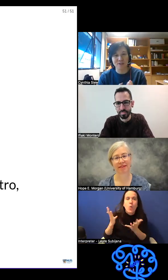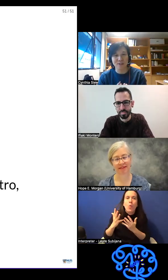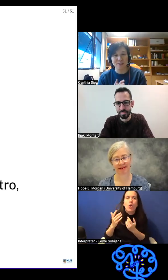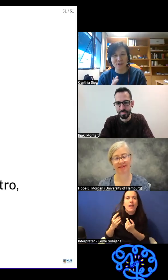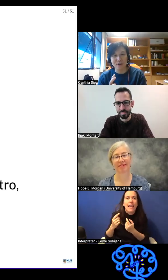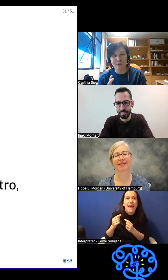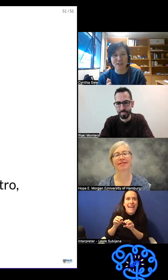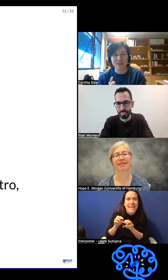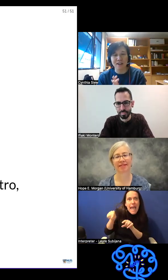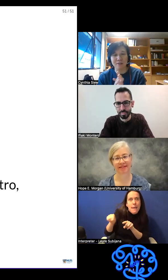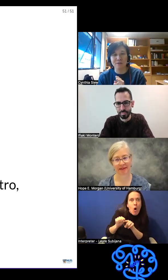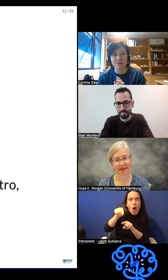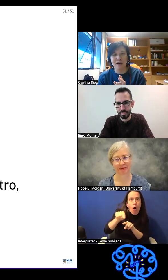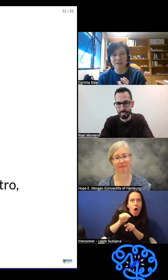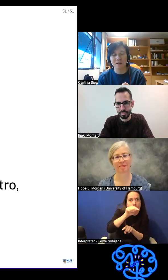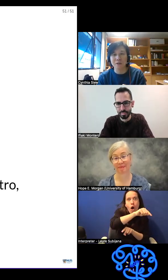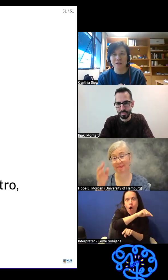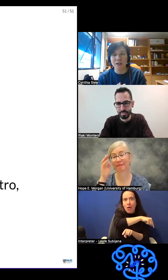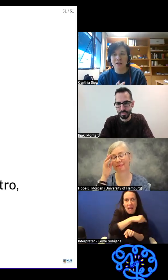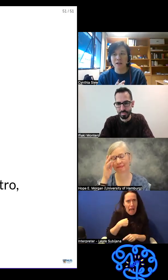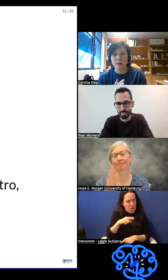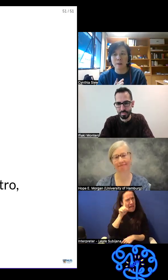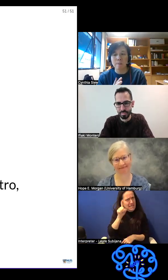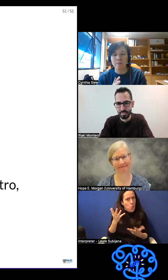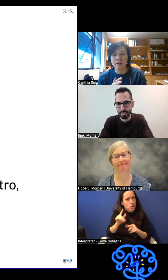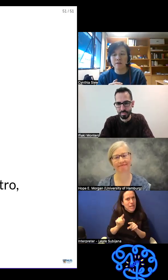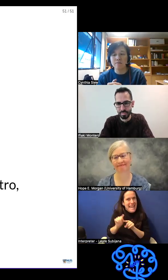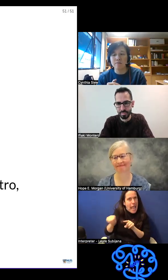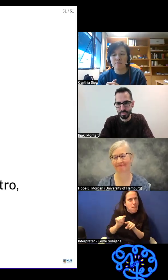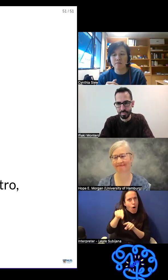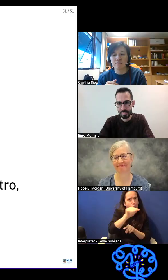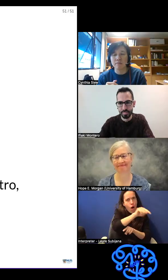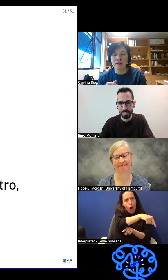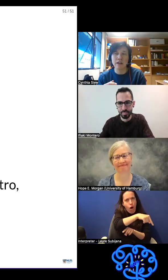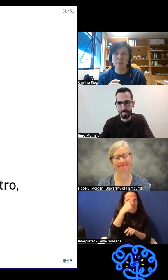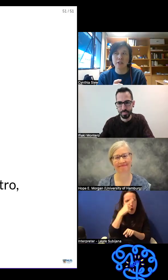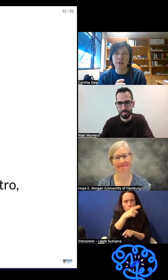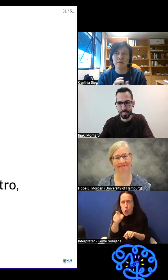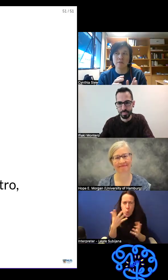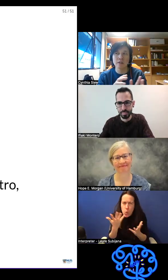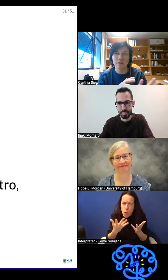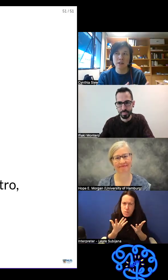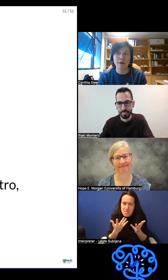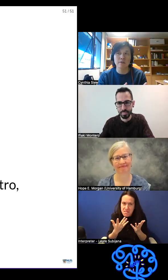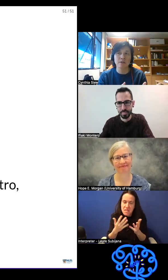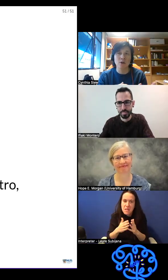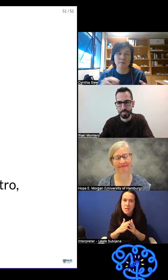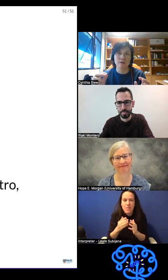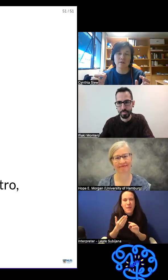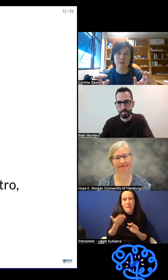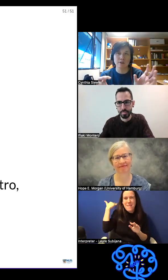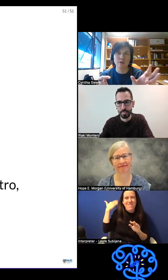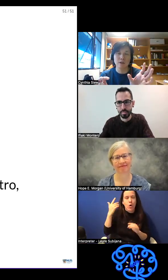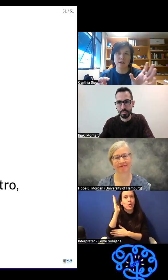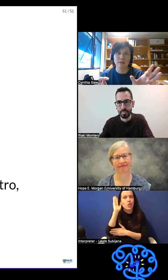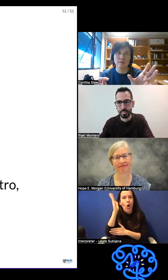of the question that I would ask, because in I think I mentioned in the earlier part of the talk about